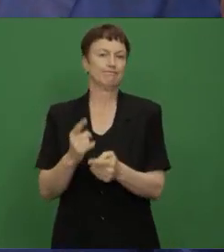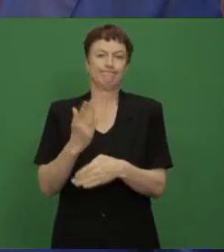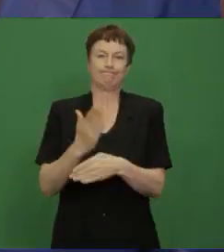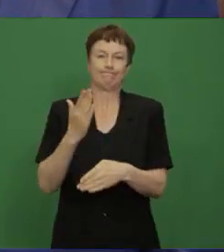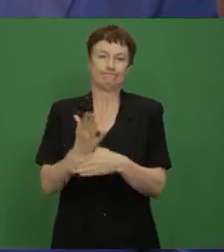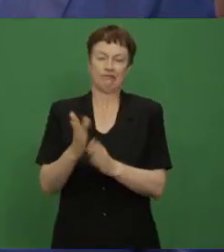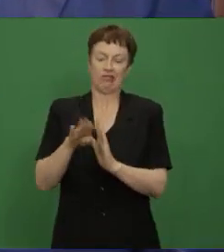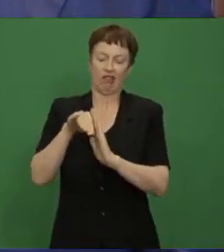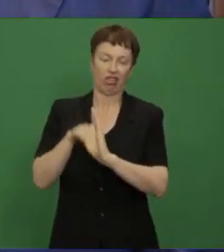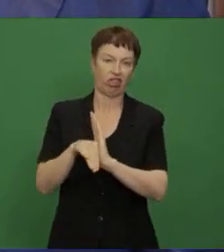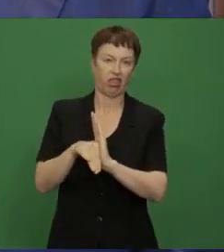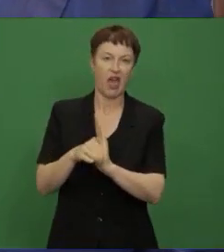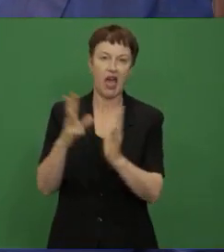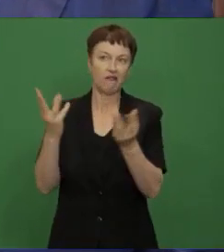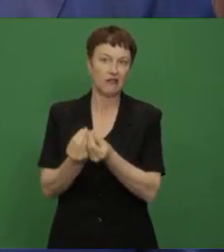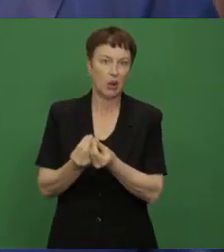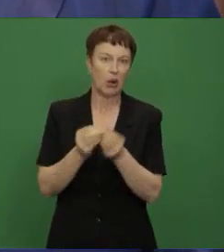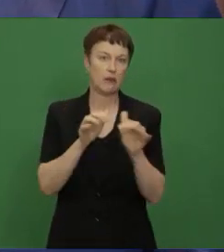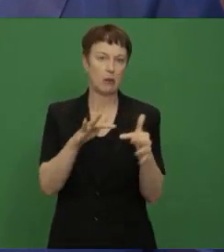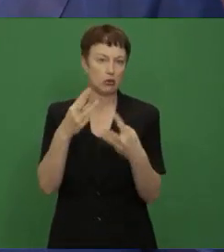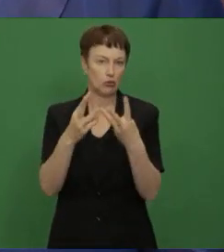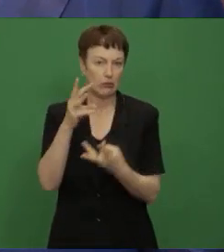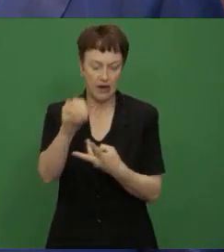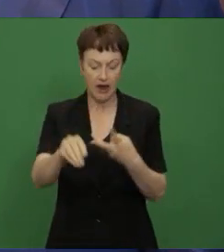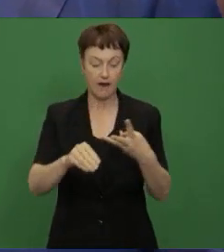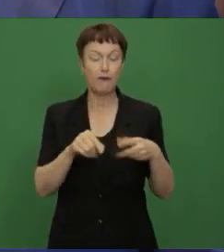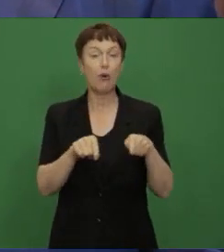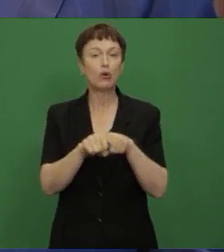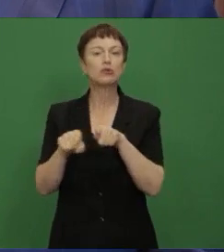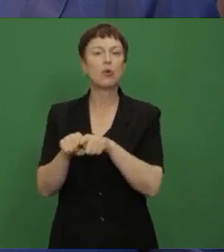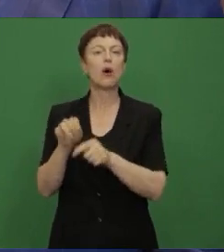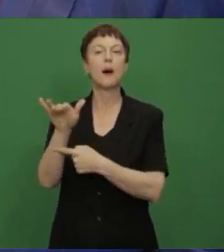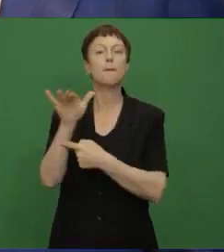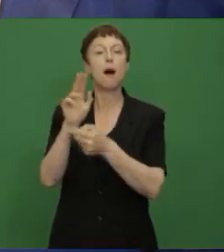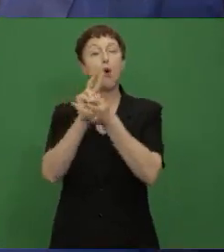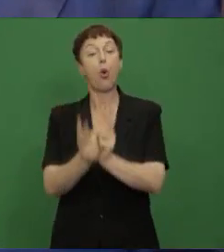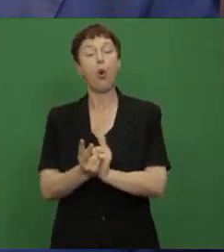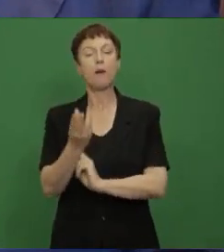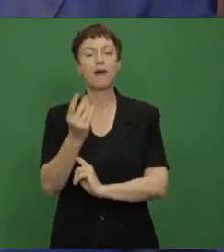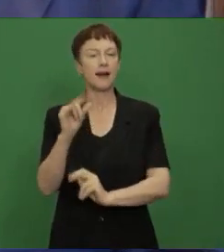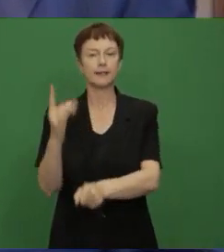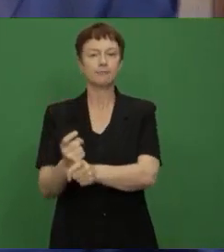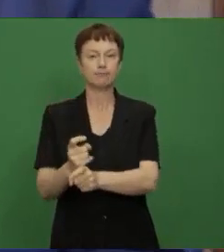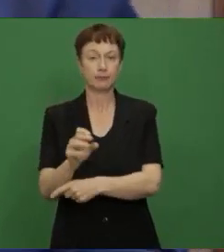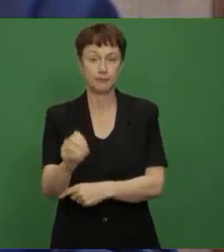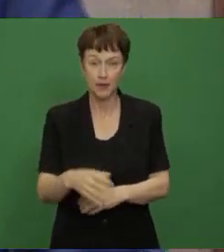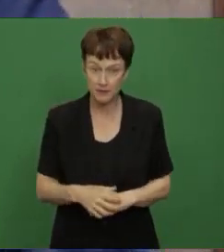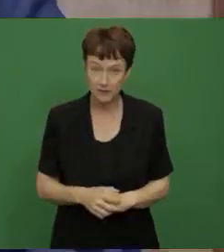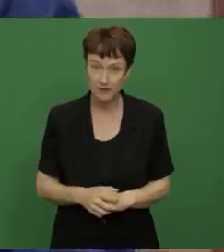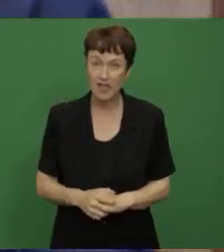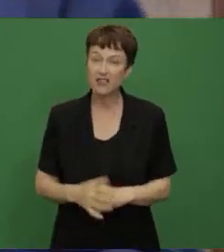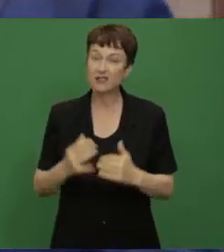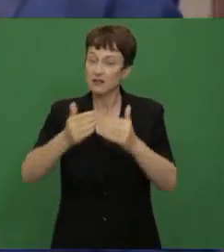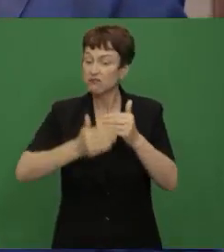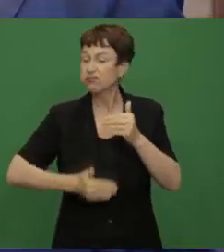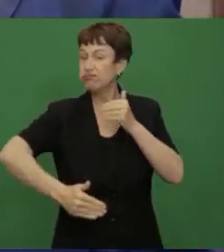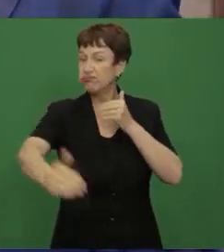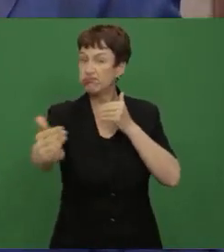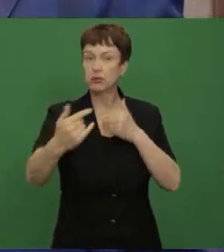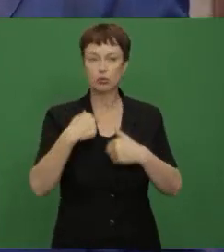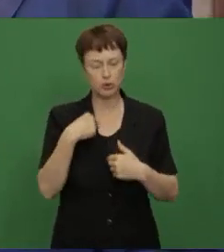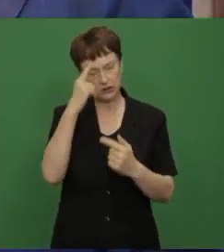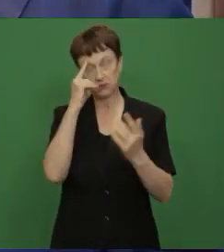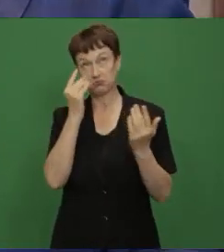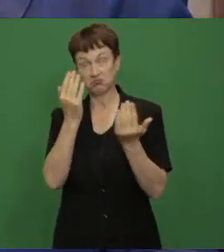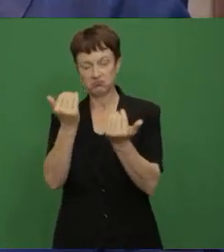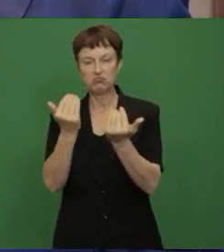to households. Over the forecast period, consumption expenditure growth is expected to remain below